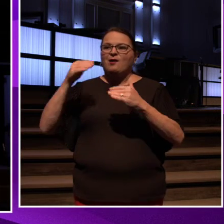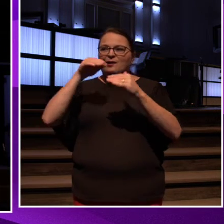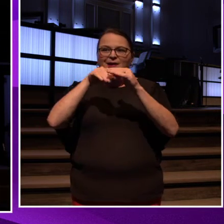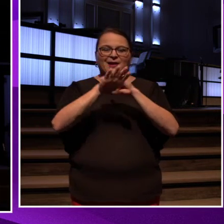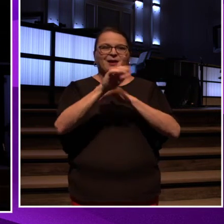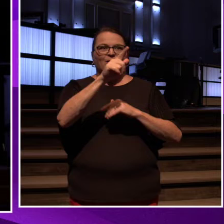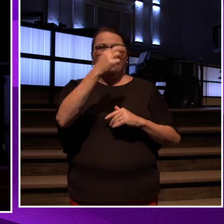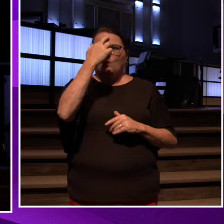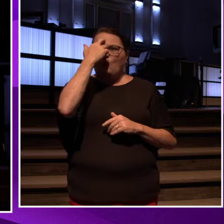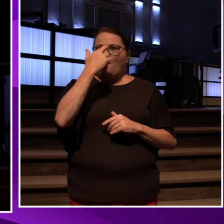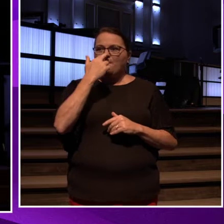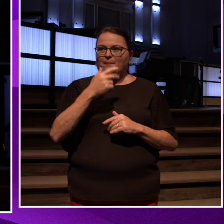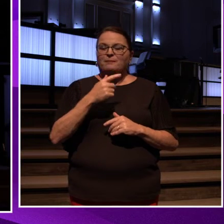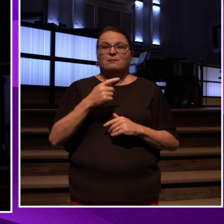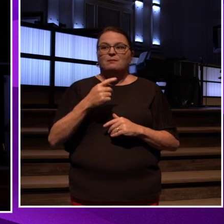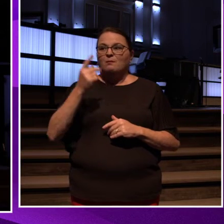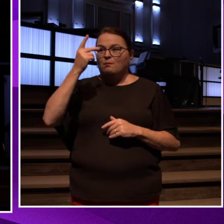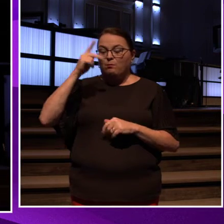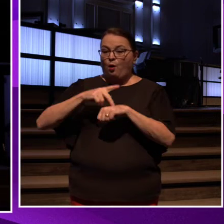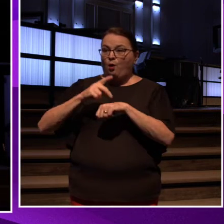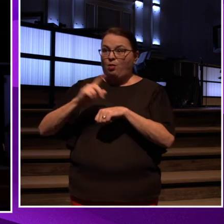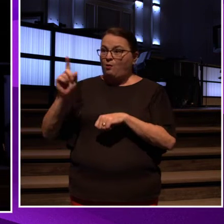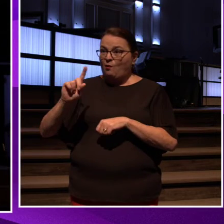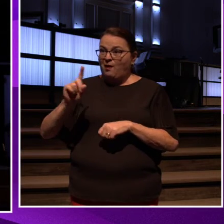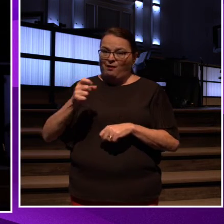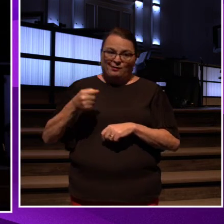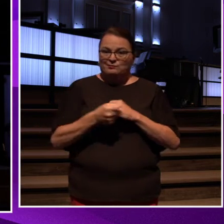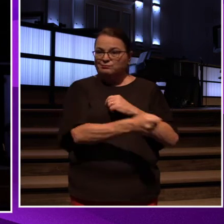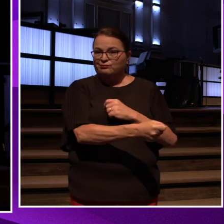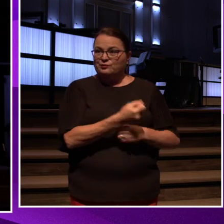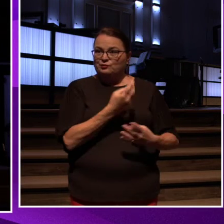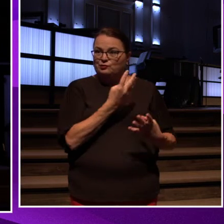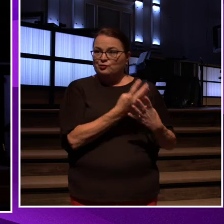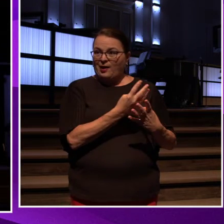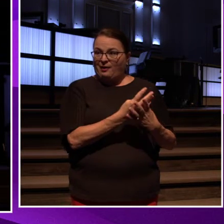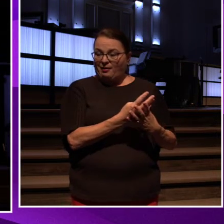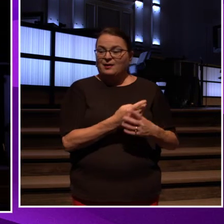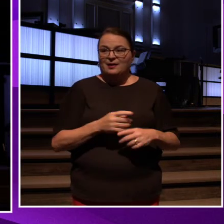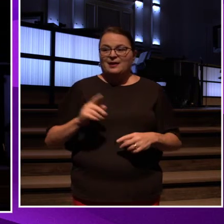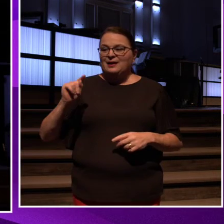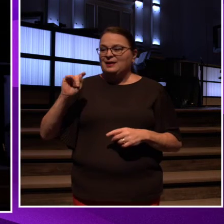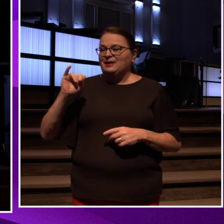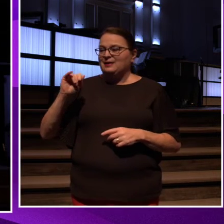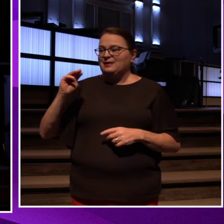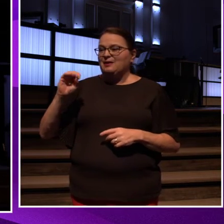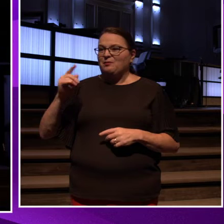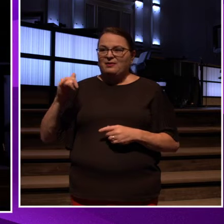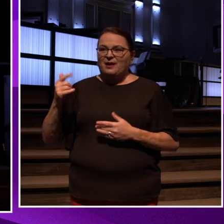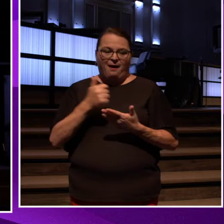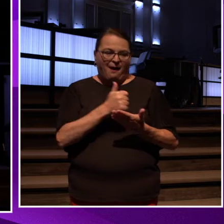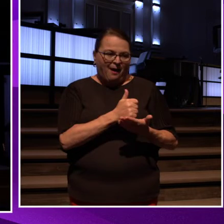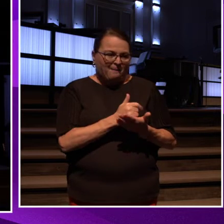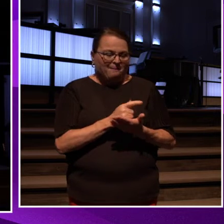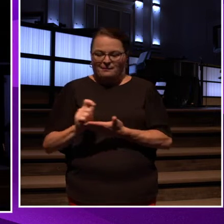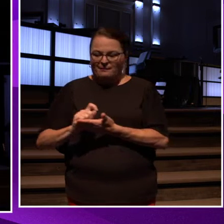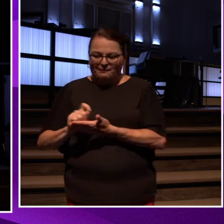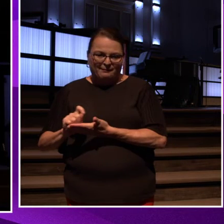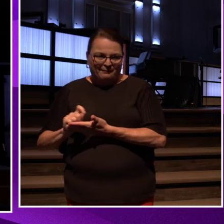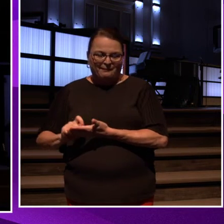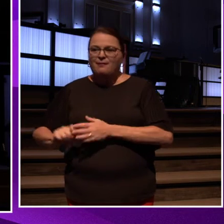And Paul's in a Roman jail. And Timothy's there helping him advance the gospel.